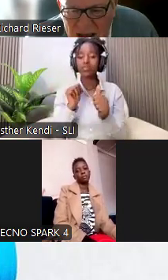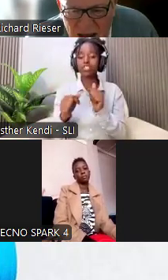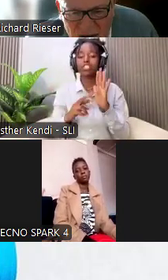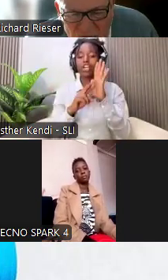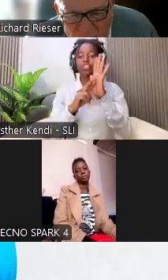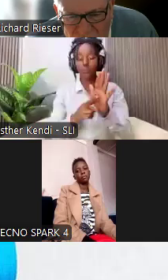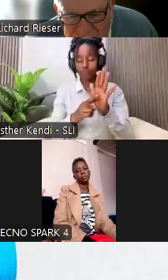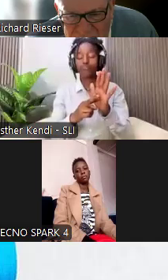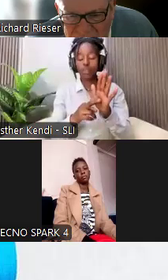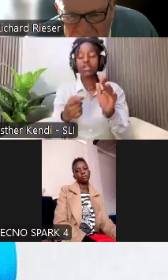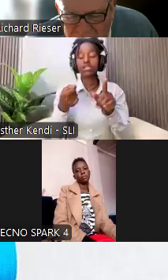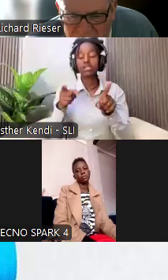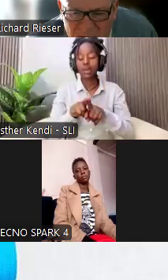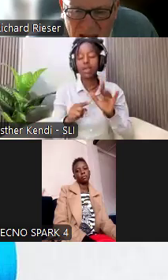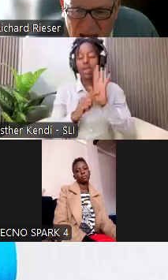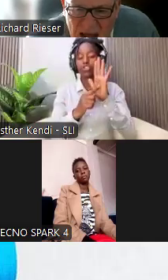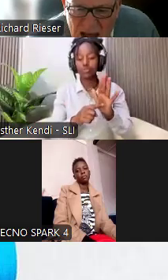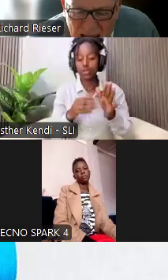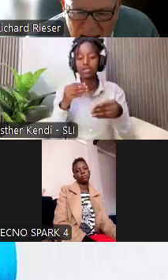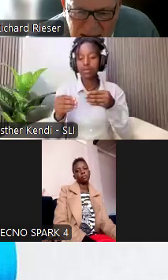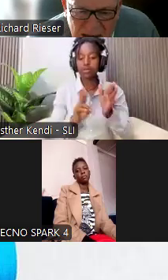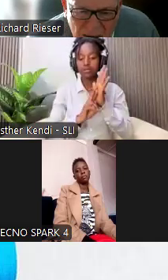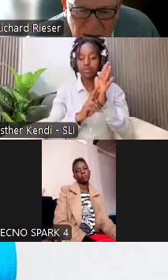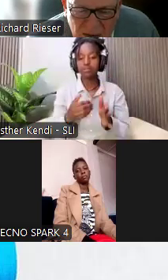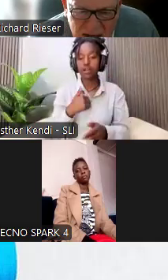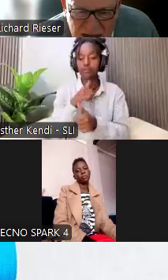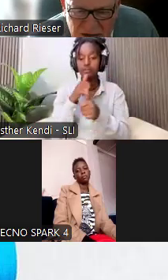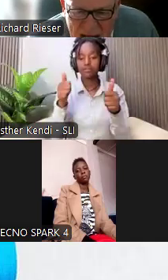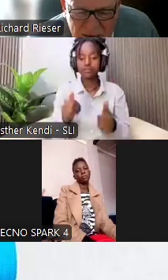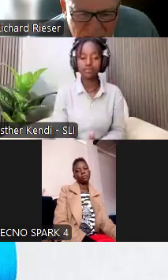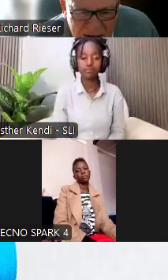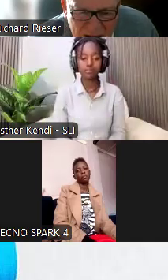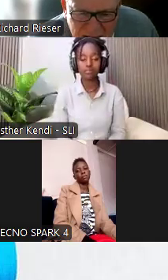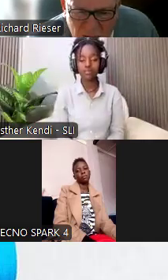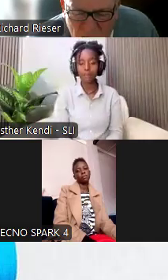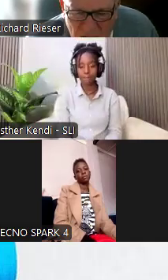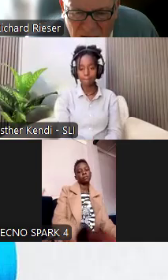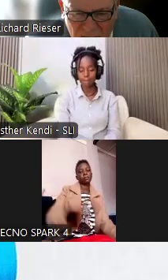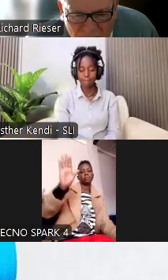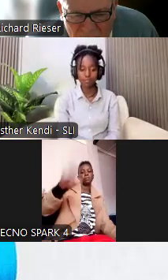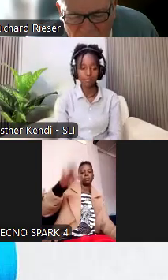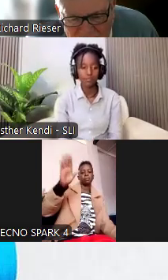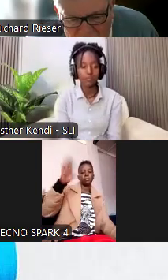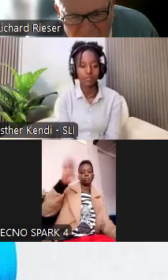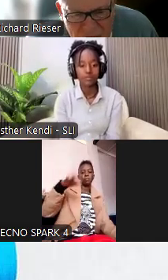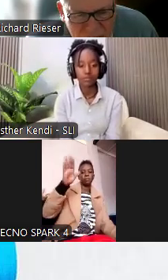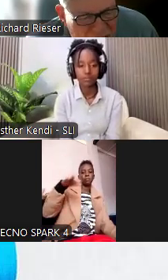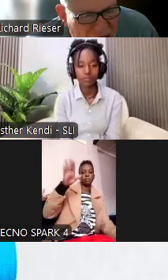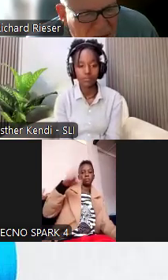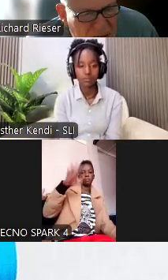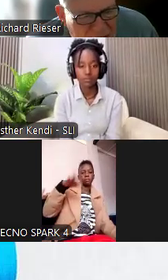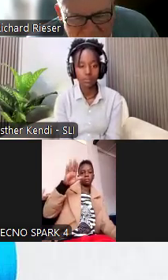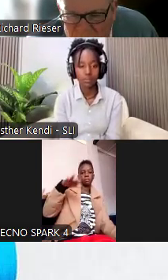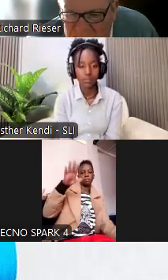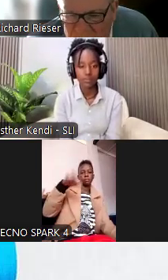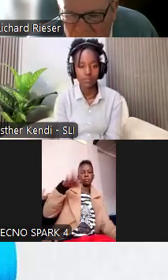person is on the receiving end of it. So this is absolutely vital work that Dr. Sruti is